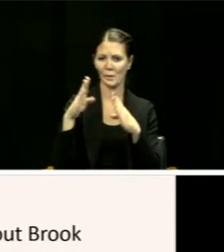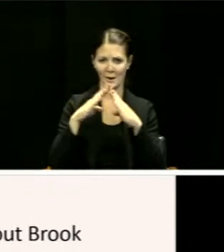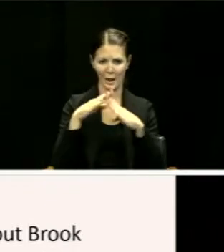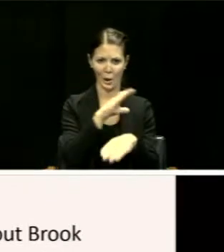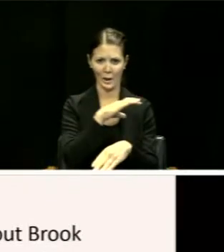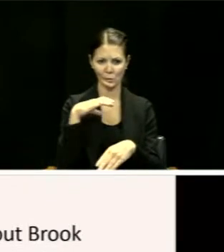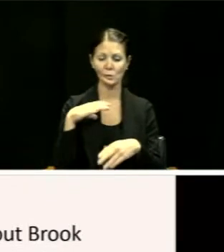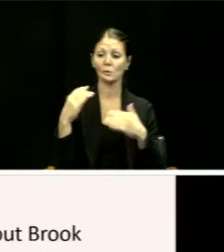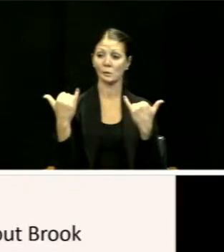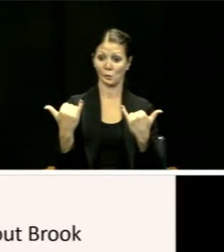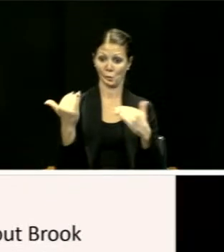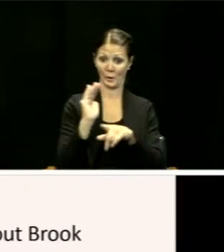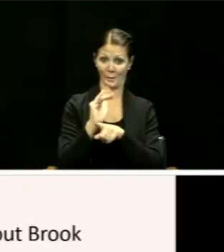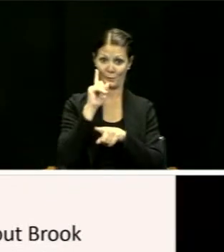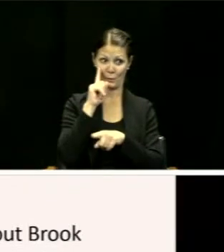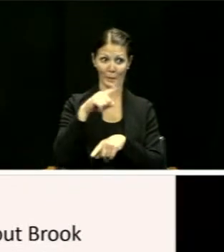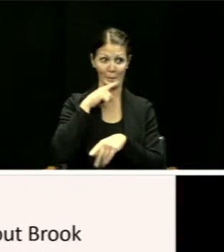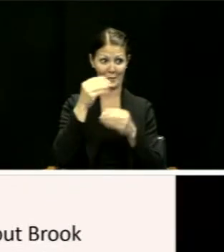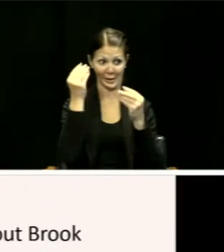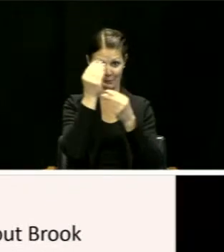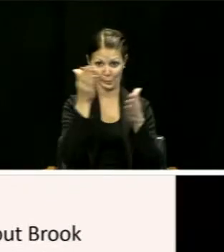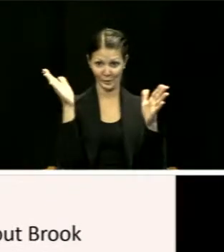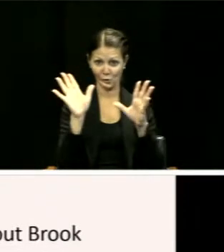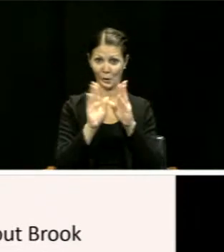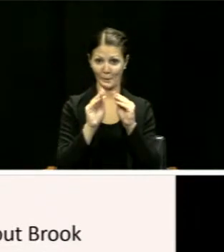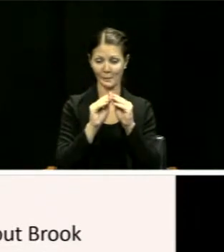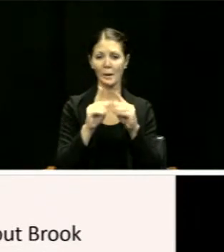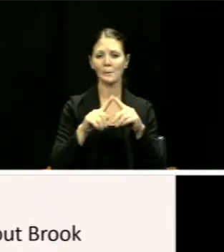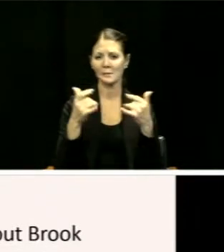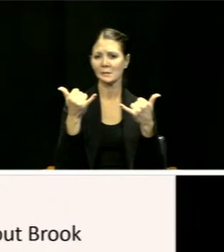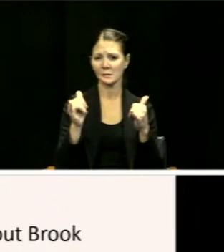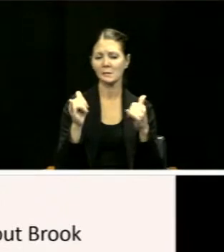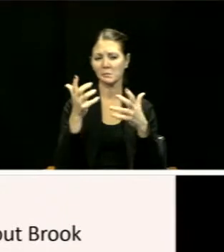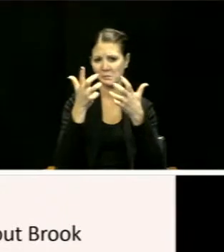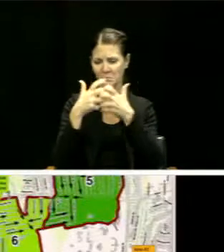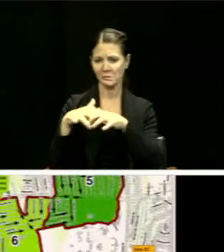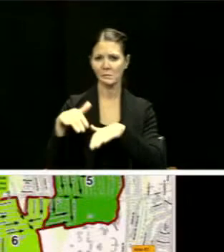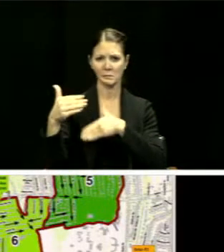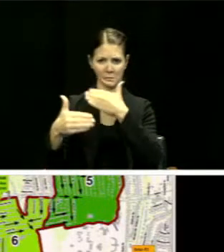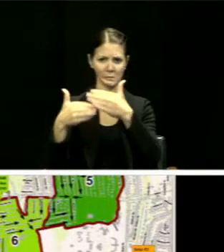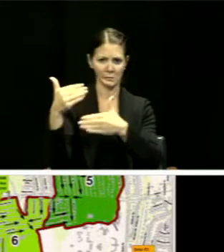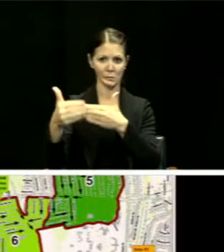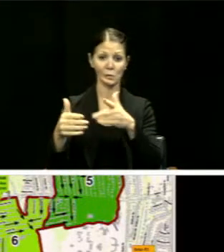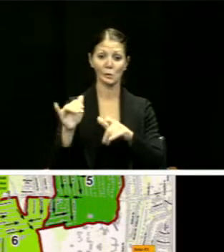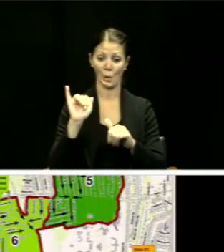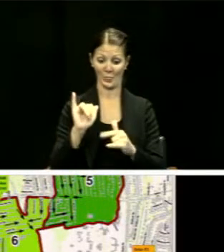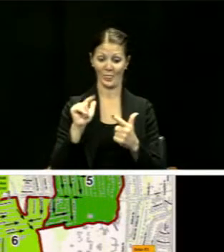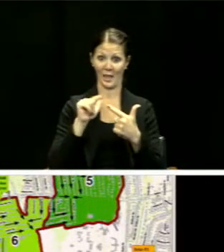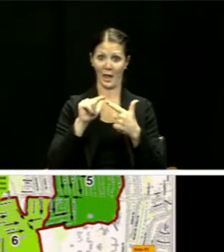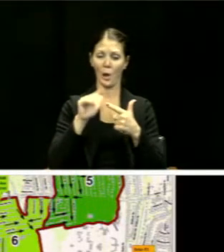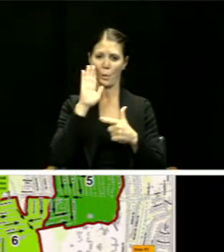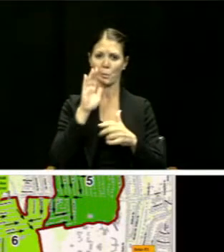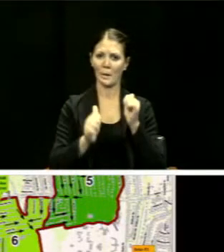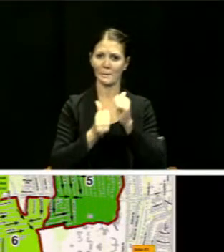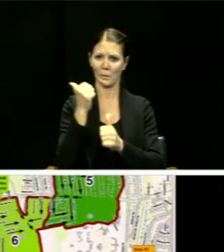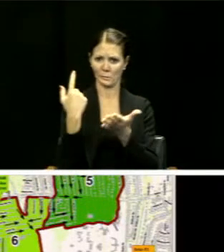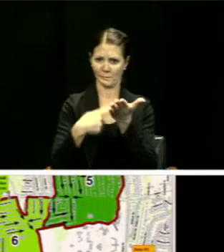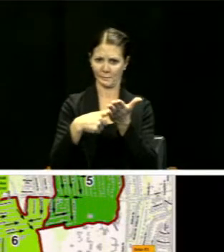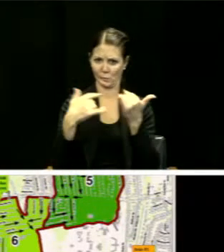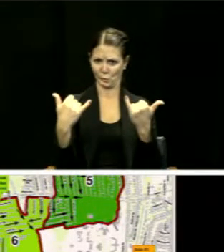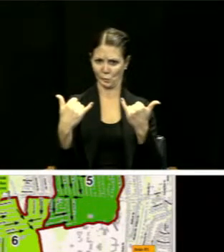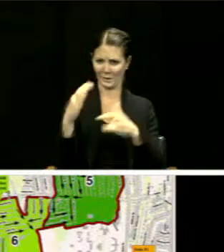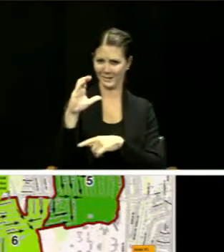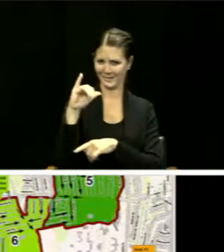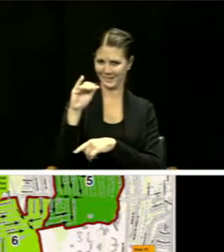tonight for the public information meeting, and again, the coordination is ongoing. So this is the project that Cindy is going to spend the most time talking about. So